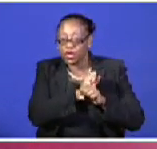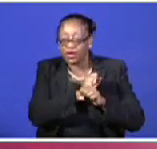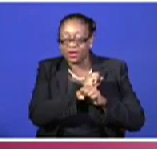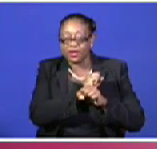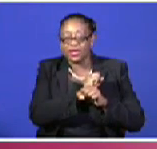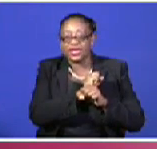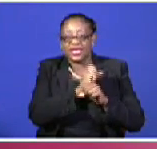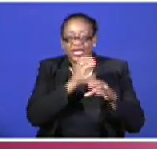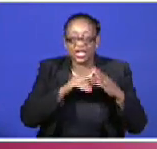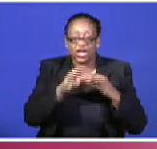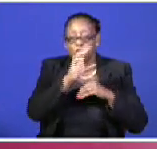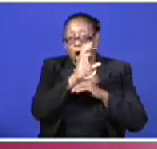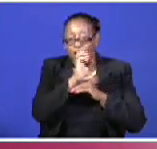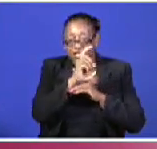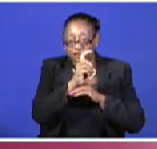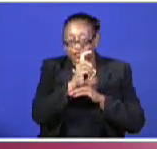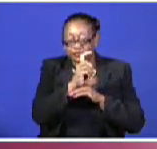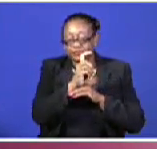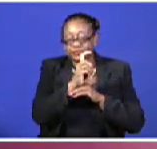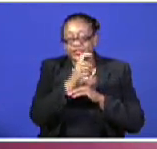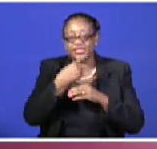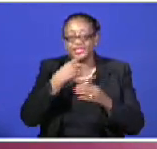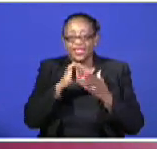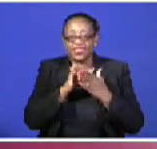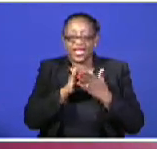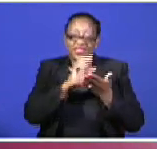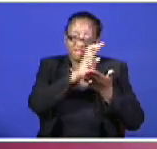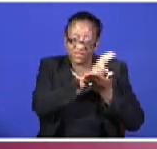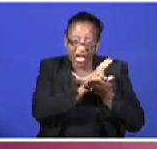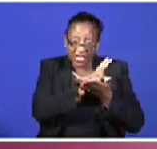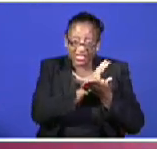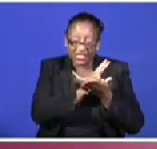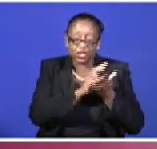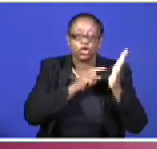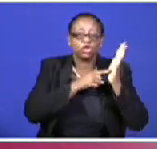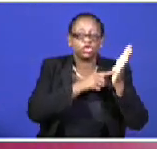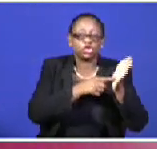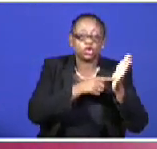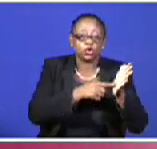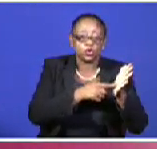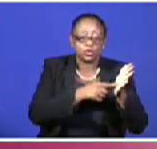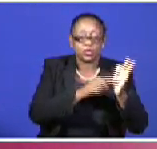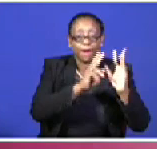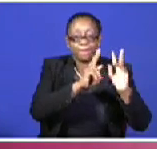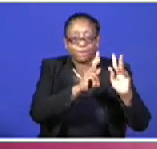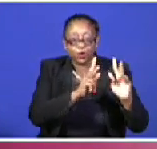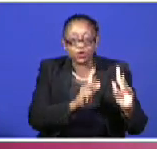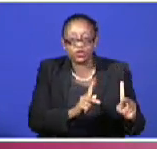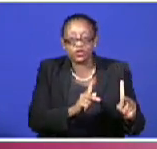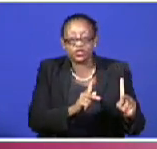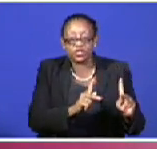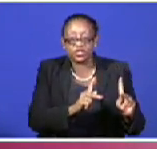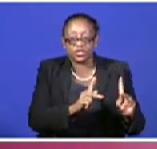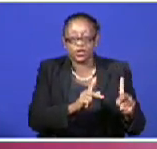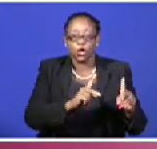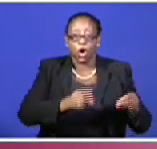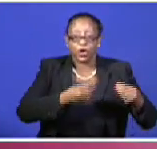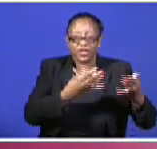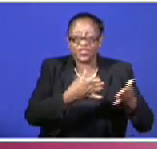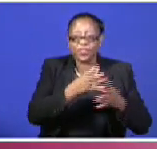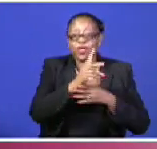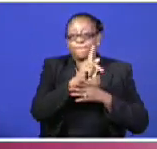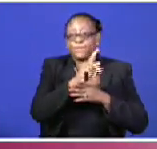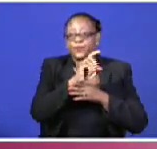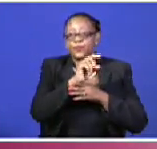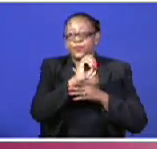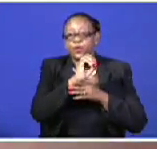AstraZeneca and the University of Oxford is that vaccine shows someone the protein that's required for the virus